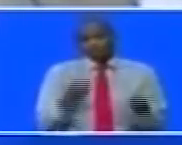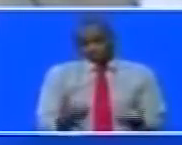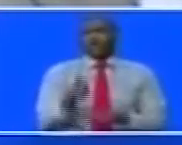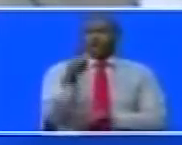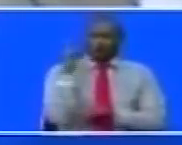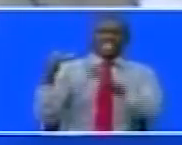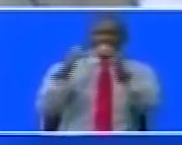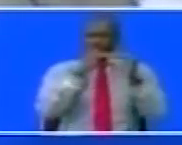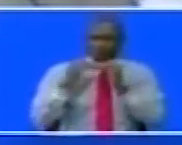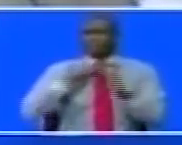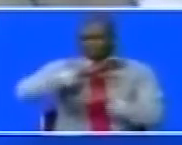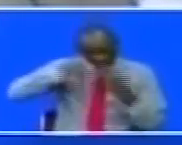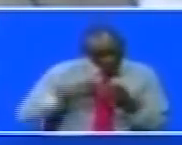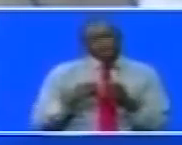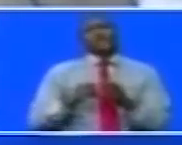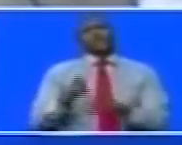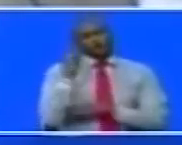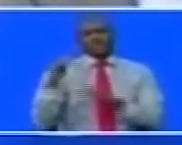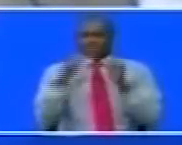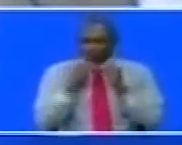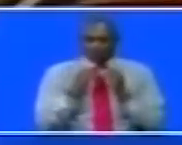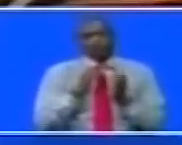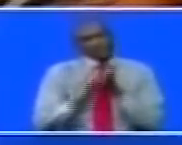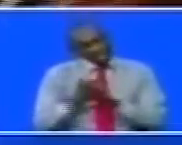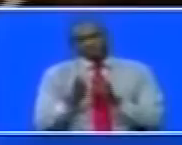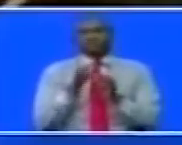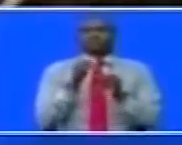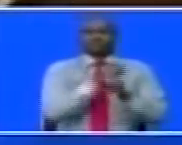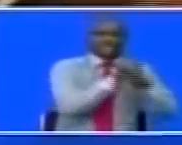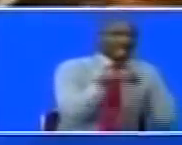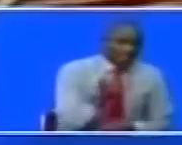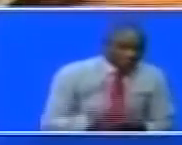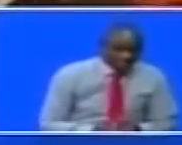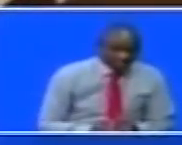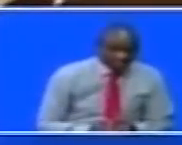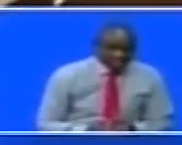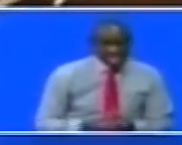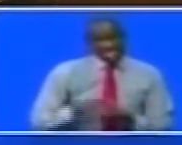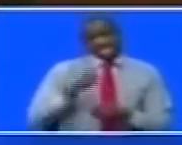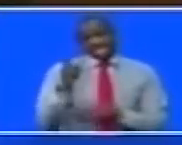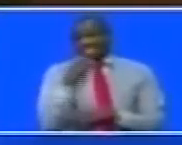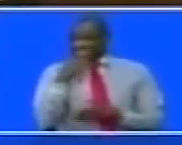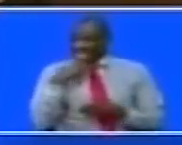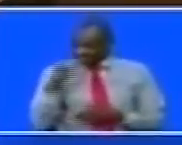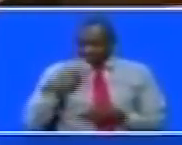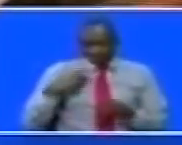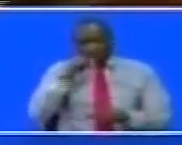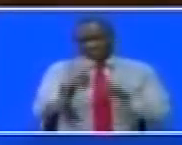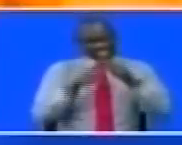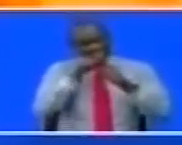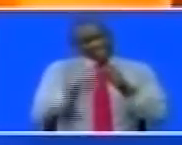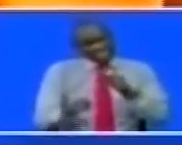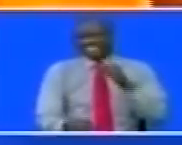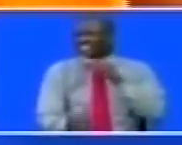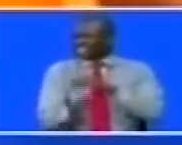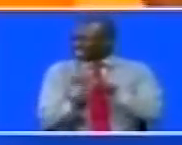law equally to all without fear or favor. ODM Nairobi branch argues Kabogo's utterances on male circumcision are not only